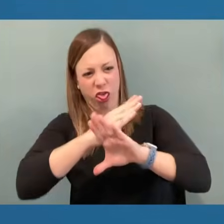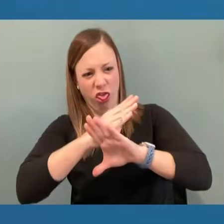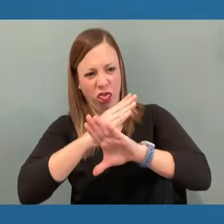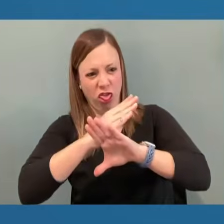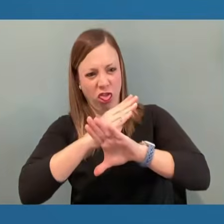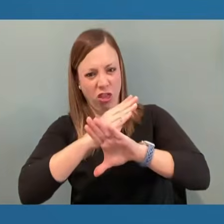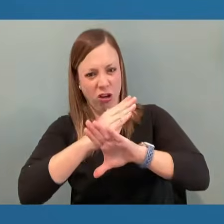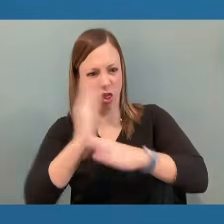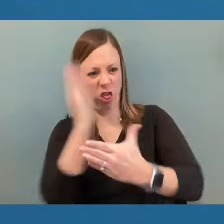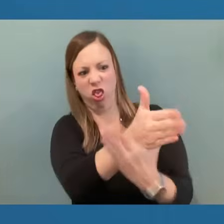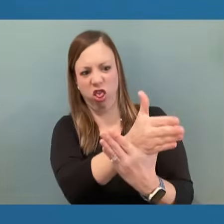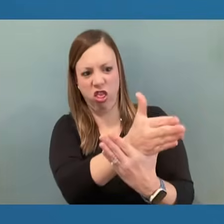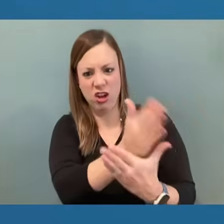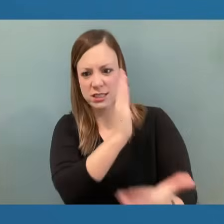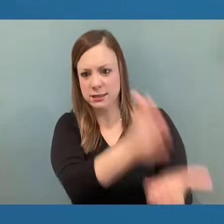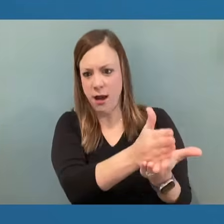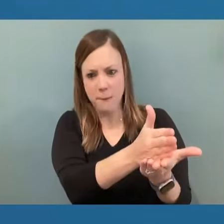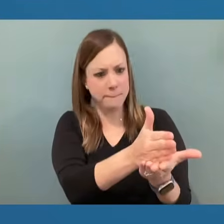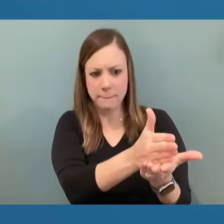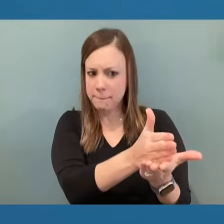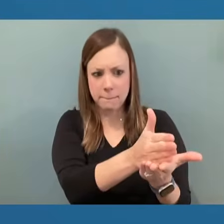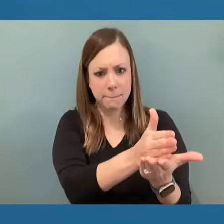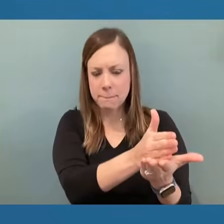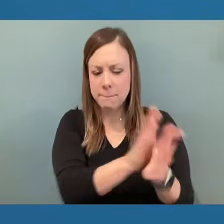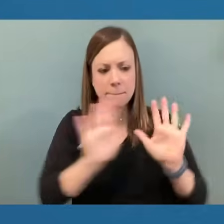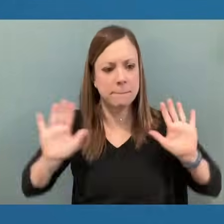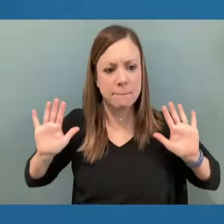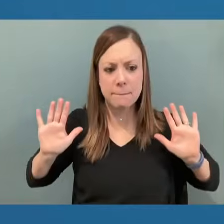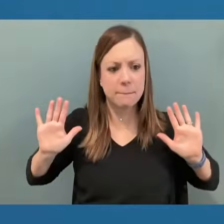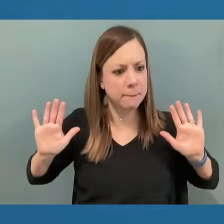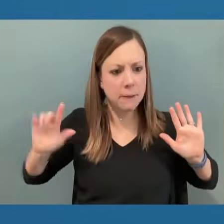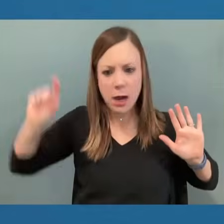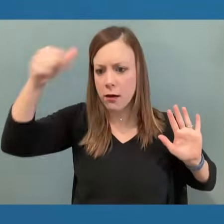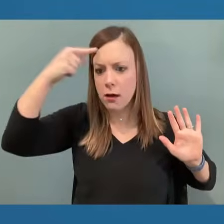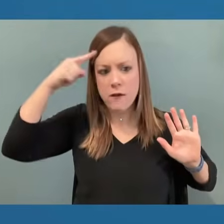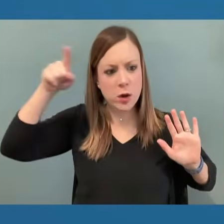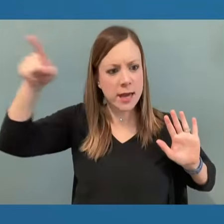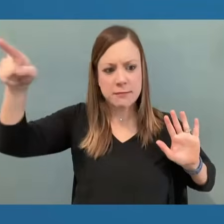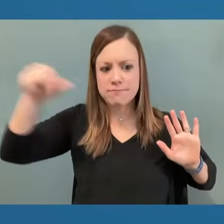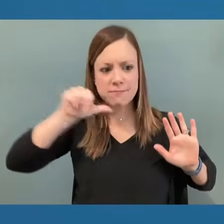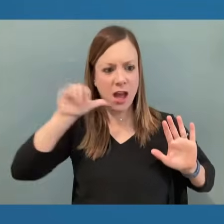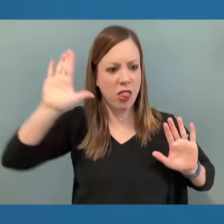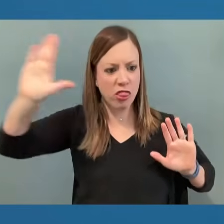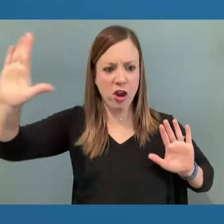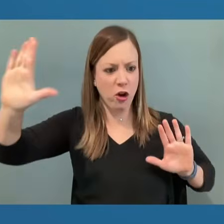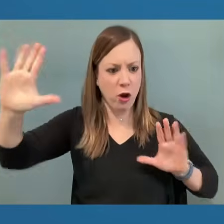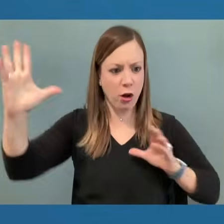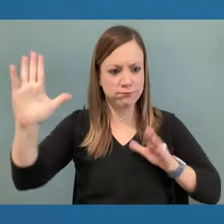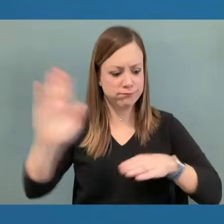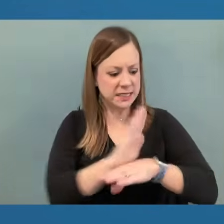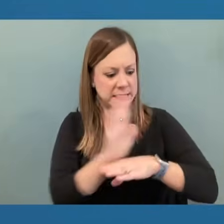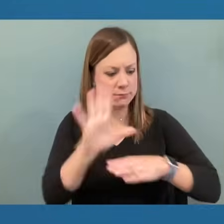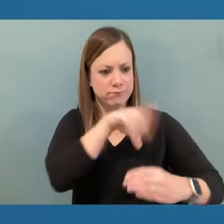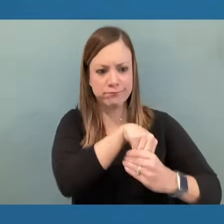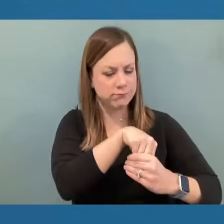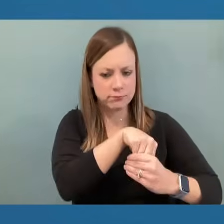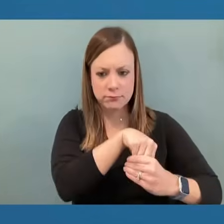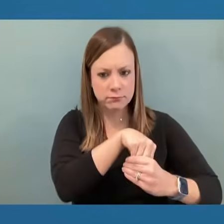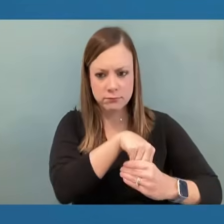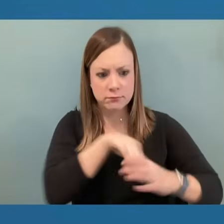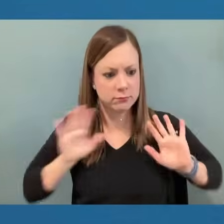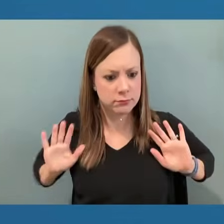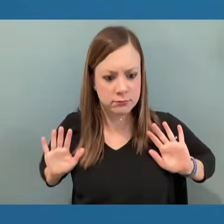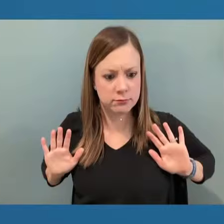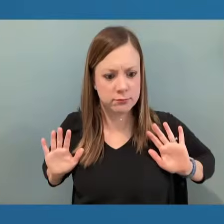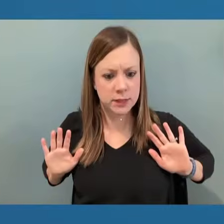other families in similar circumstances going forward who collectively will make the decision with their